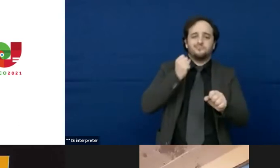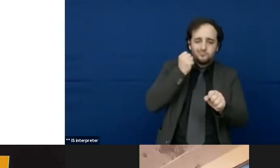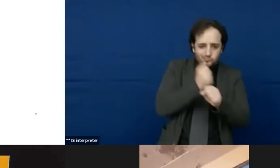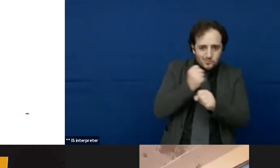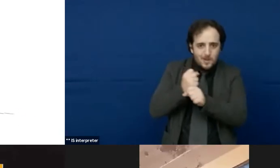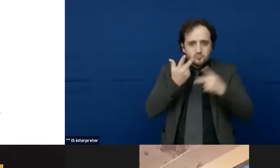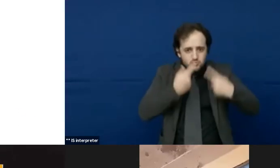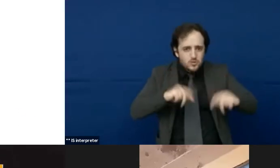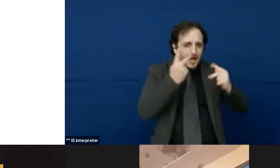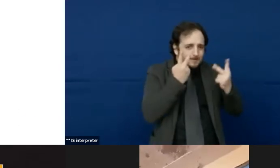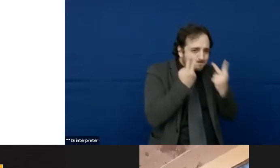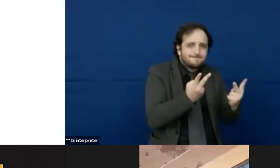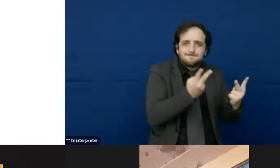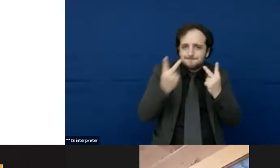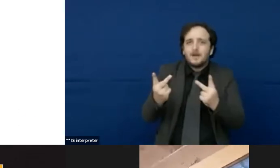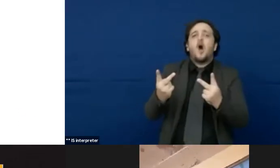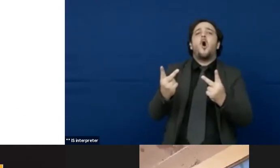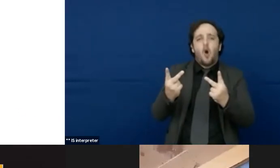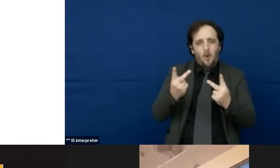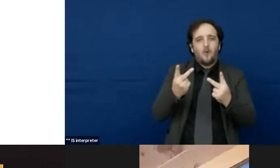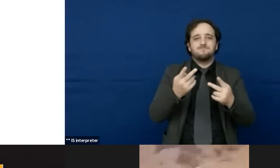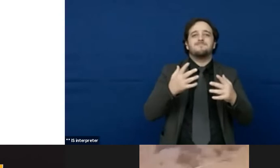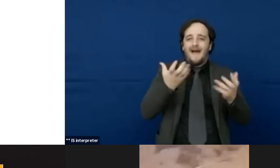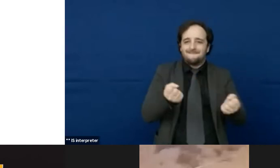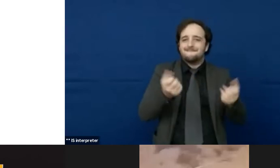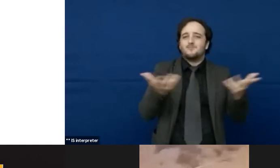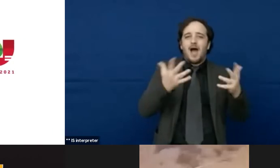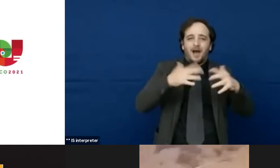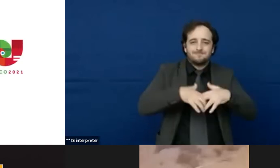Fund to support our grassroots